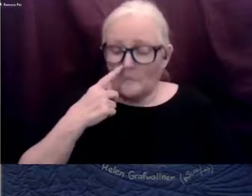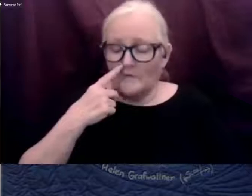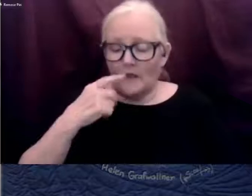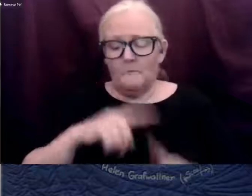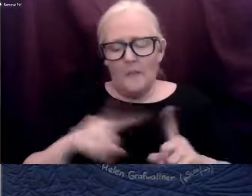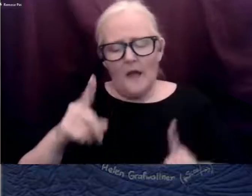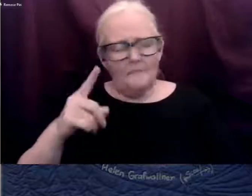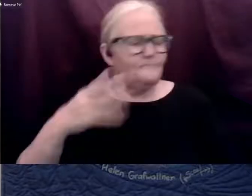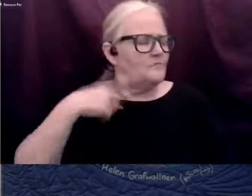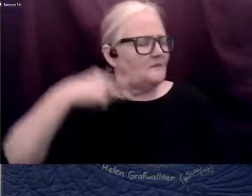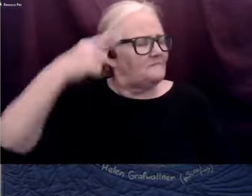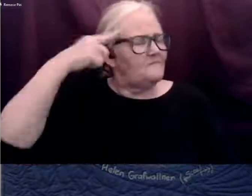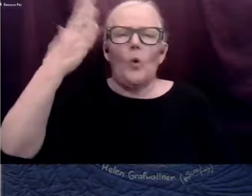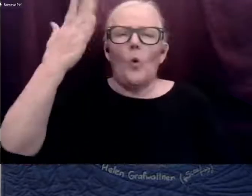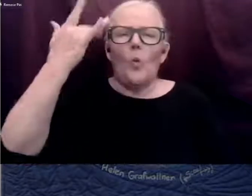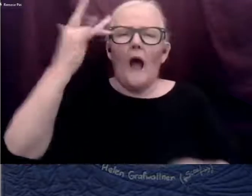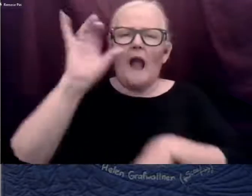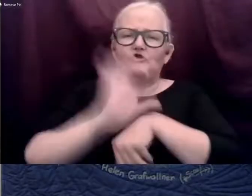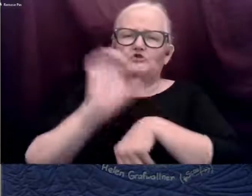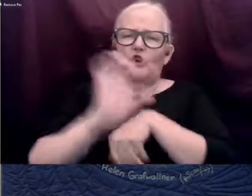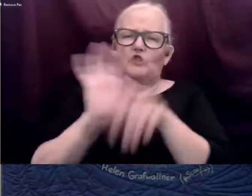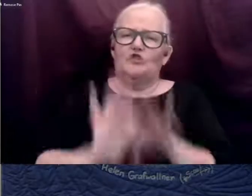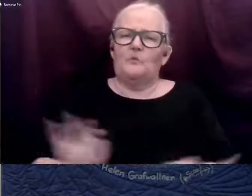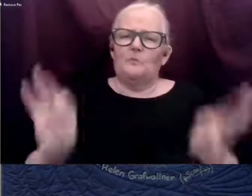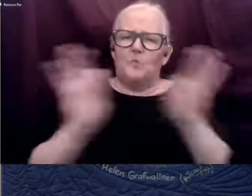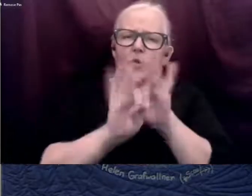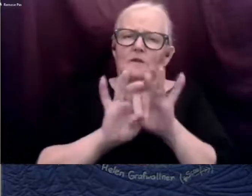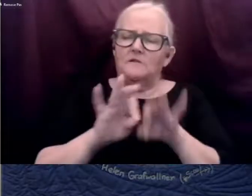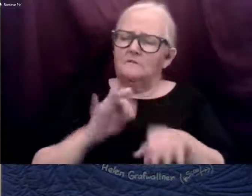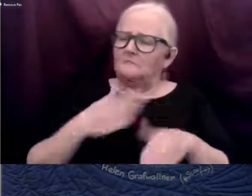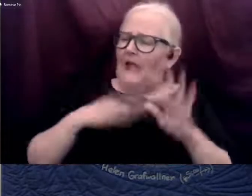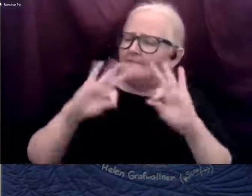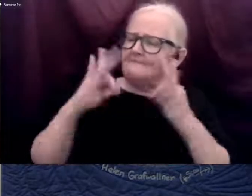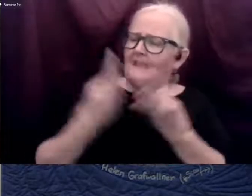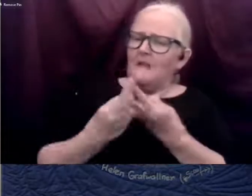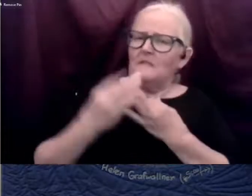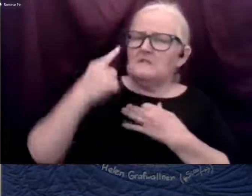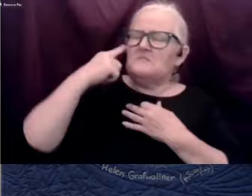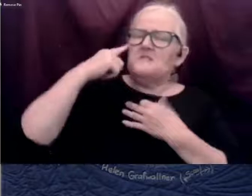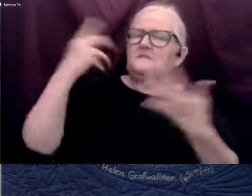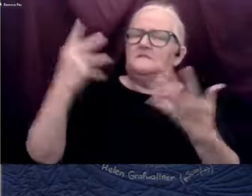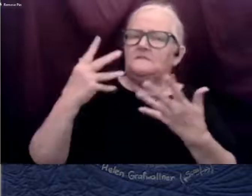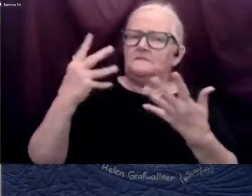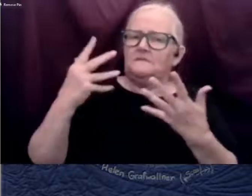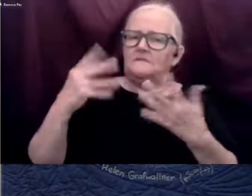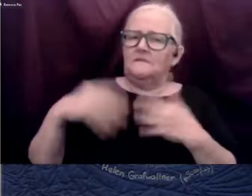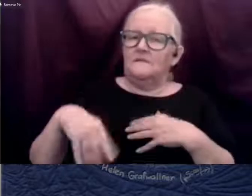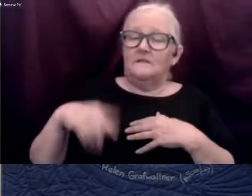it's important to my family, our classes are not at the top of the list either.